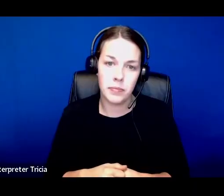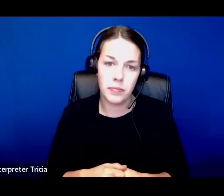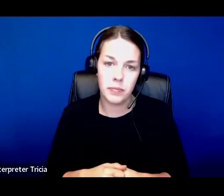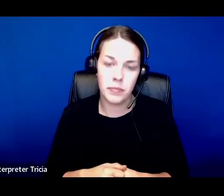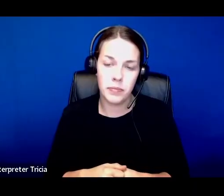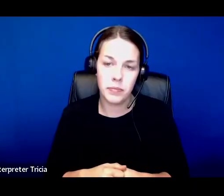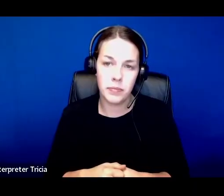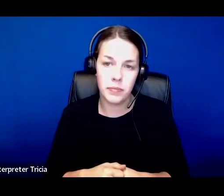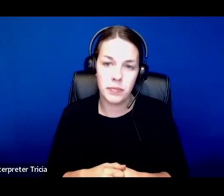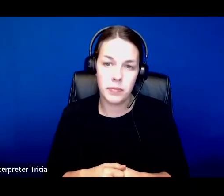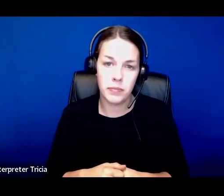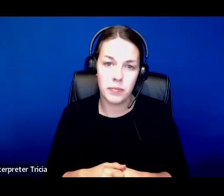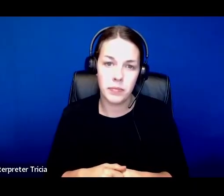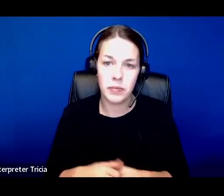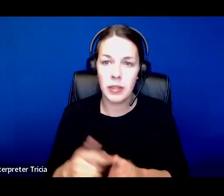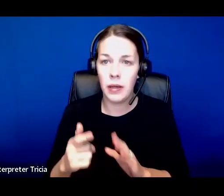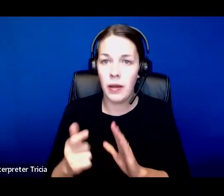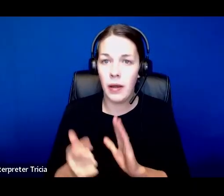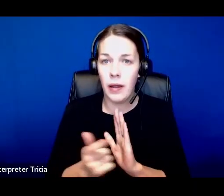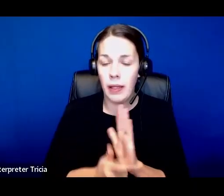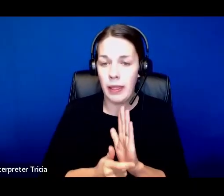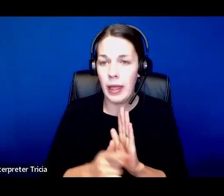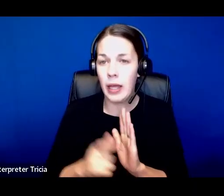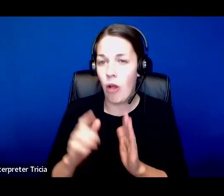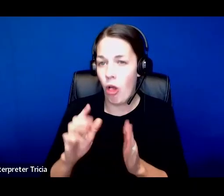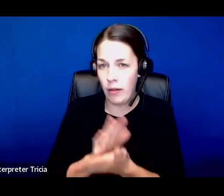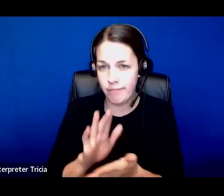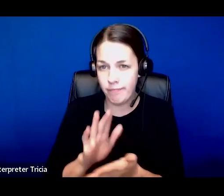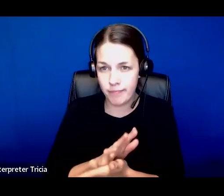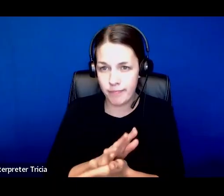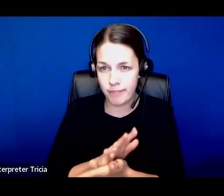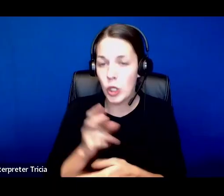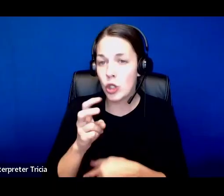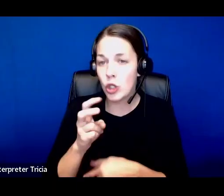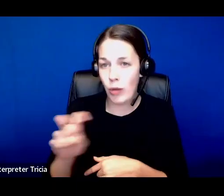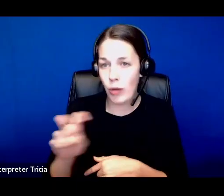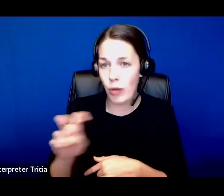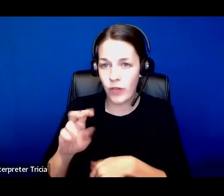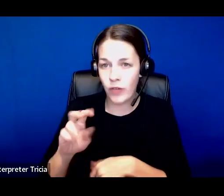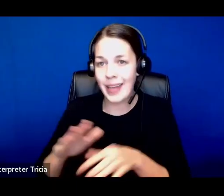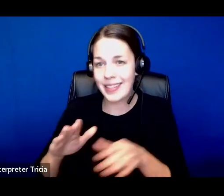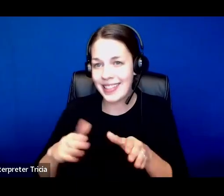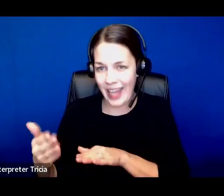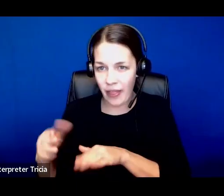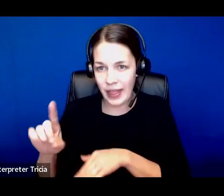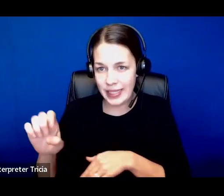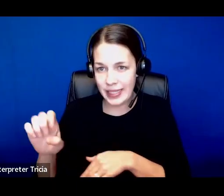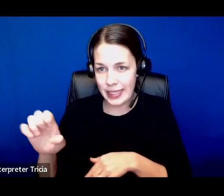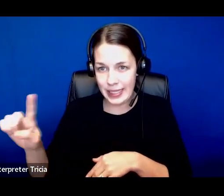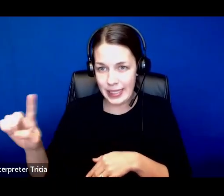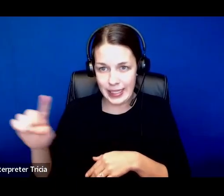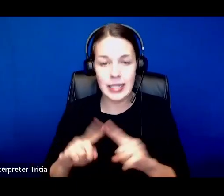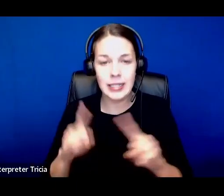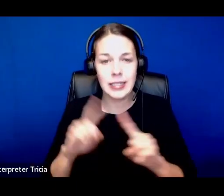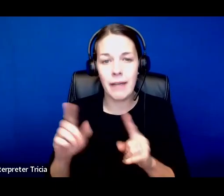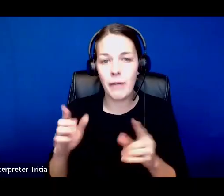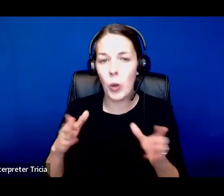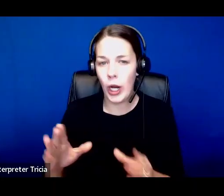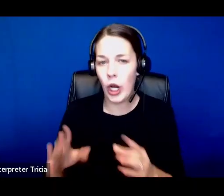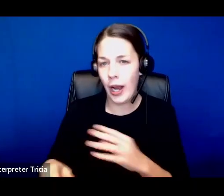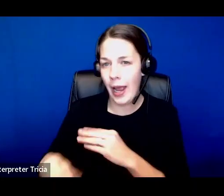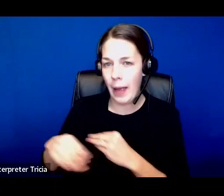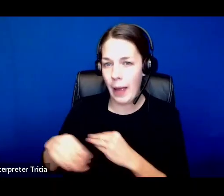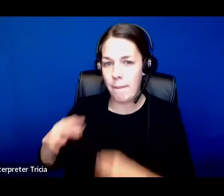So the legal documents we'll talk about today are the transfer and death deed, the different ways you can add beneficiaries